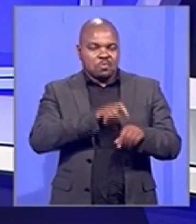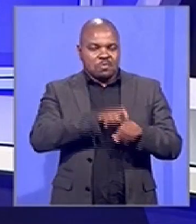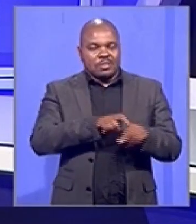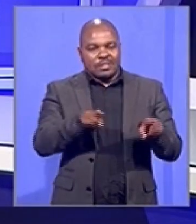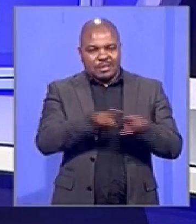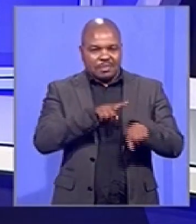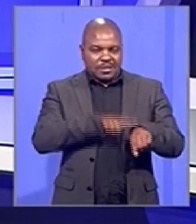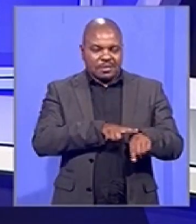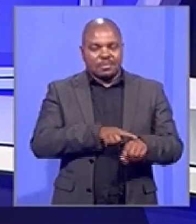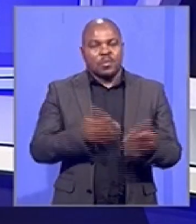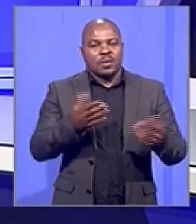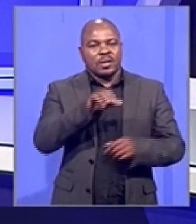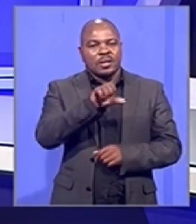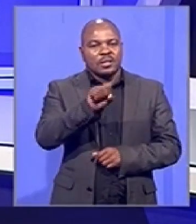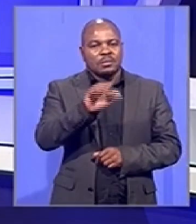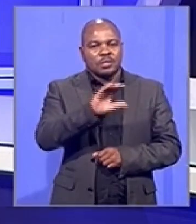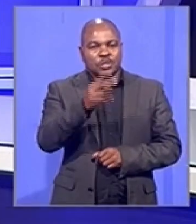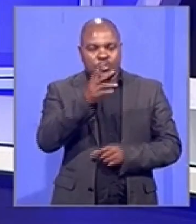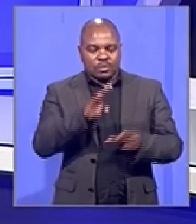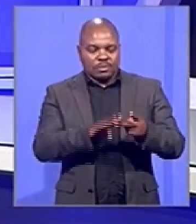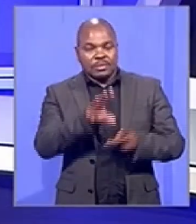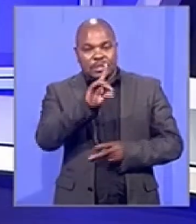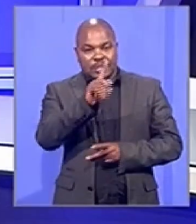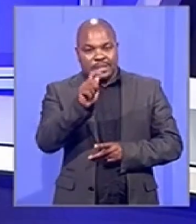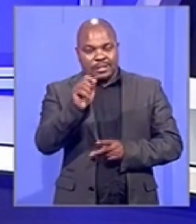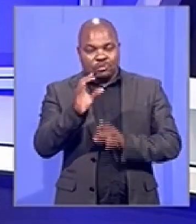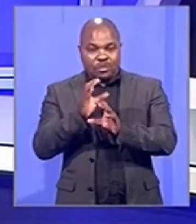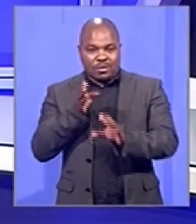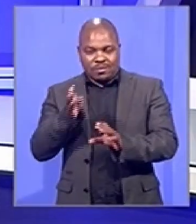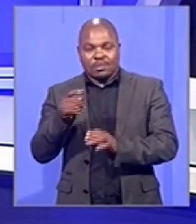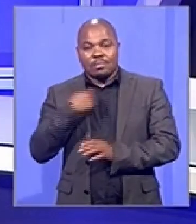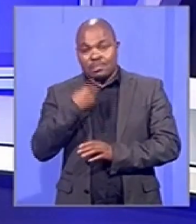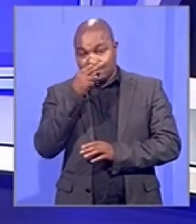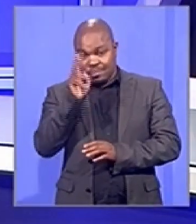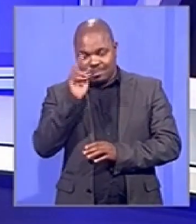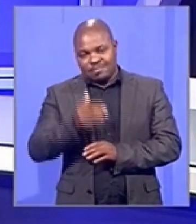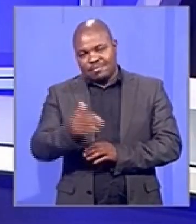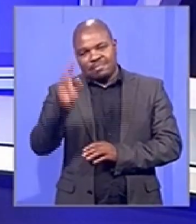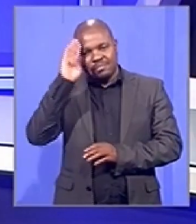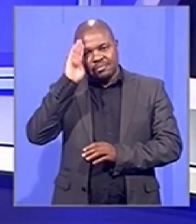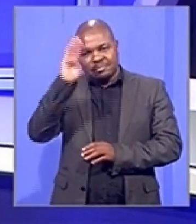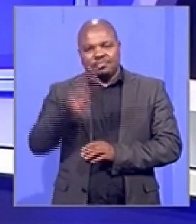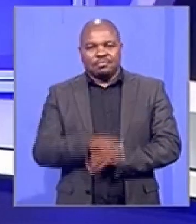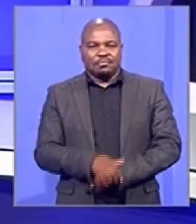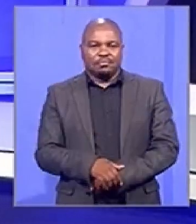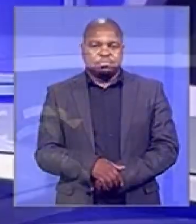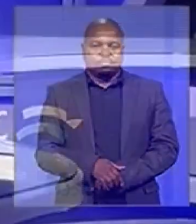ka nako ena kwano SABC 2 ha mo le kanaleng ya DT o fitela nako e tlang ha ya teng.